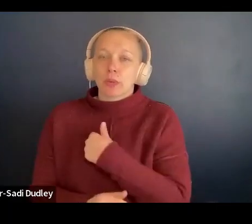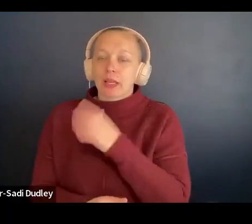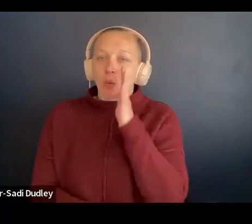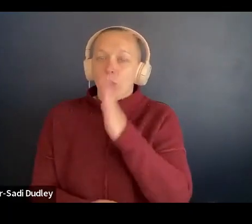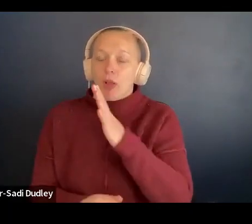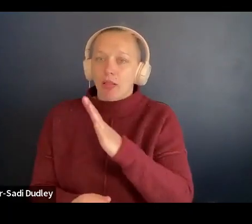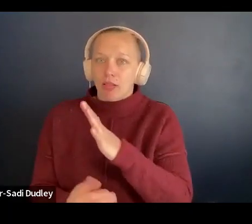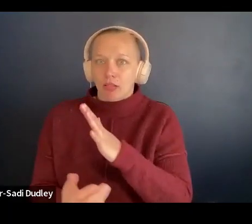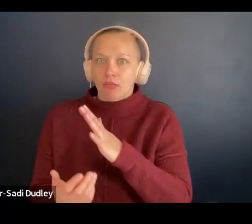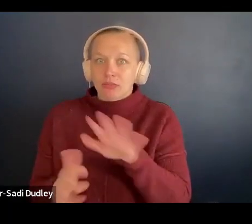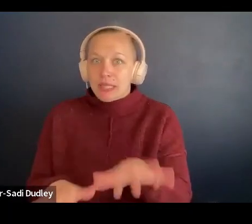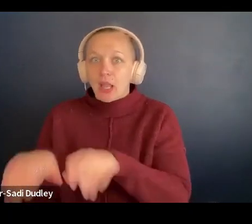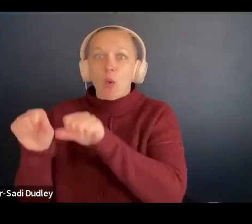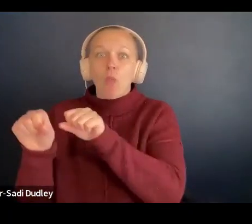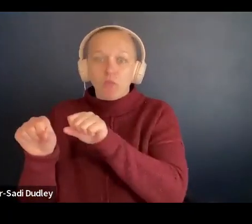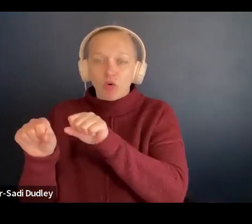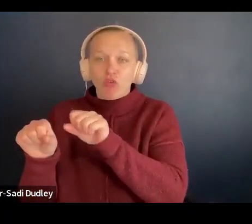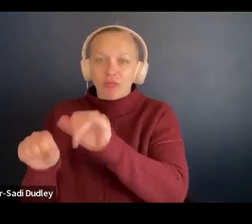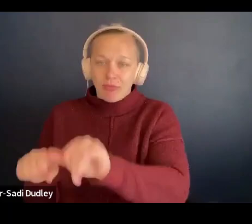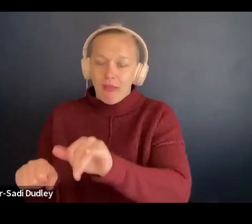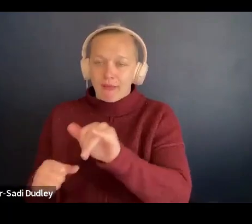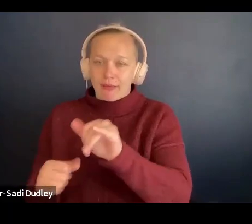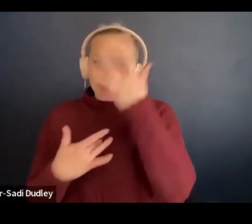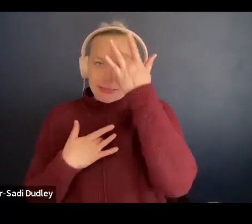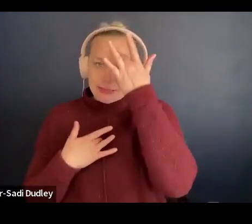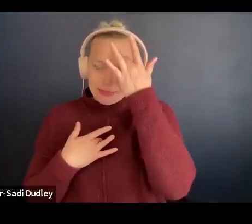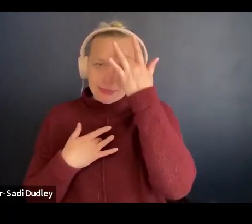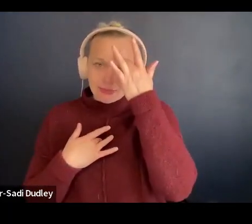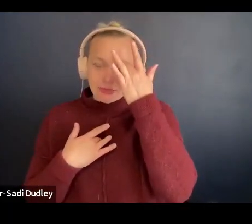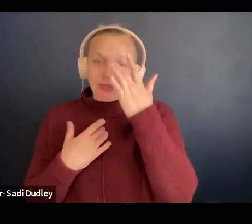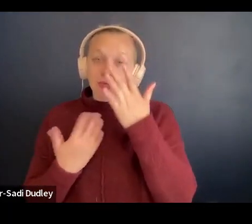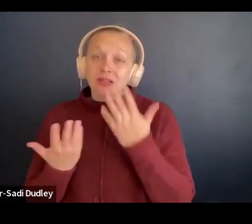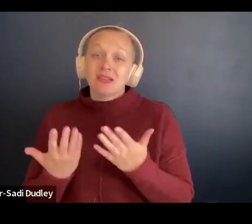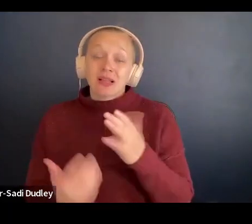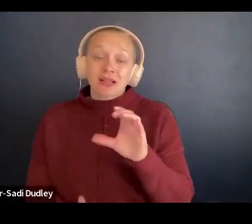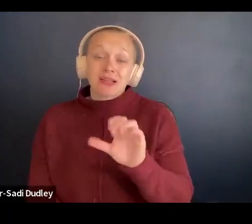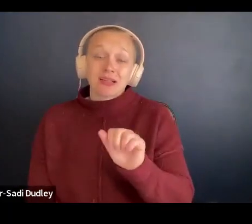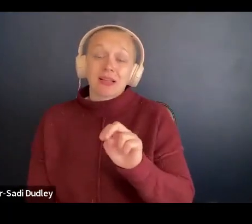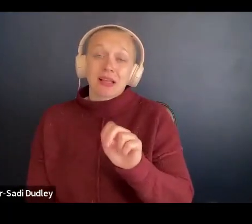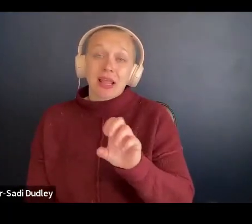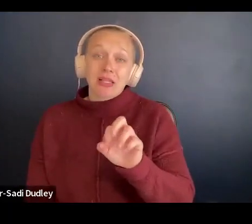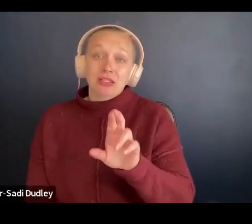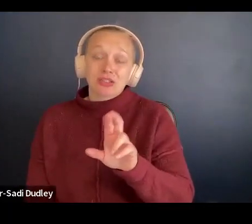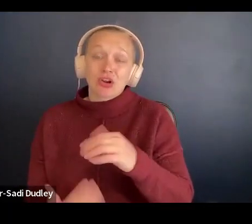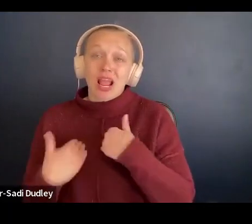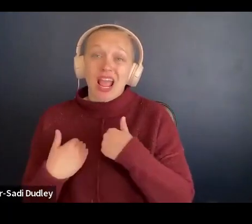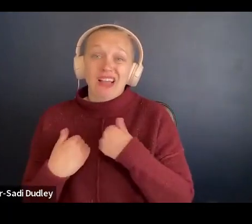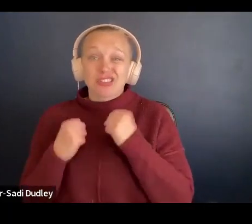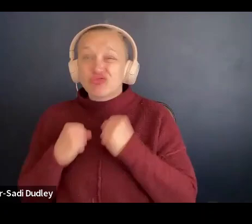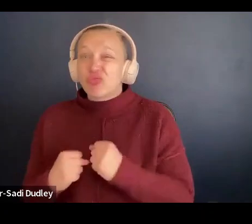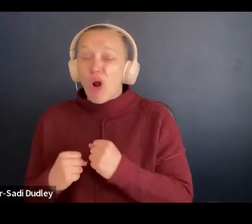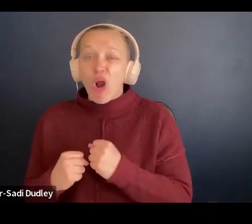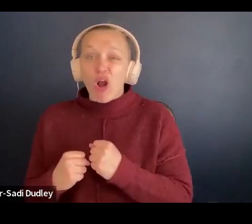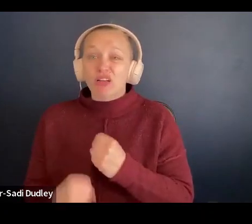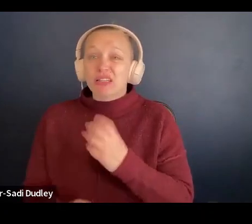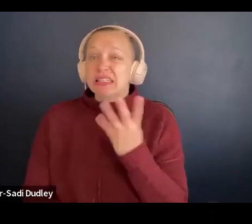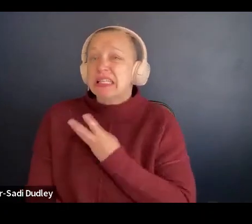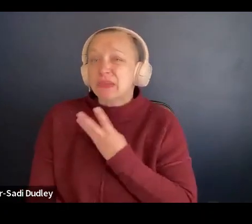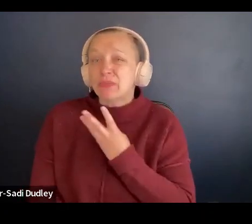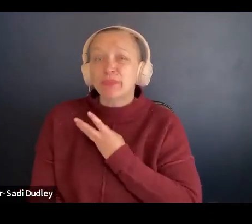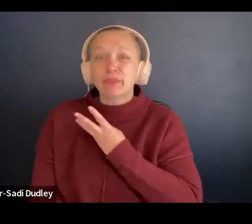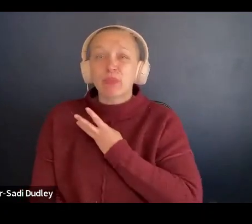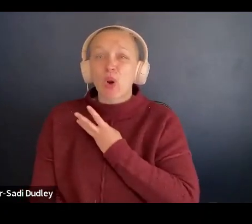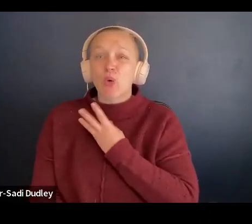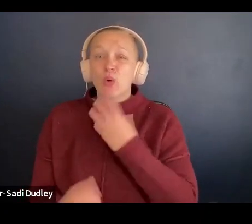is taking over that disease. So cancer patients, for example, are done with some of their really aggressive chemo and radiation